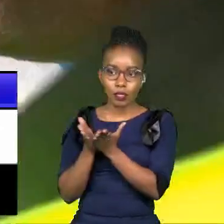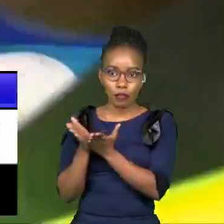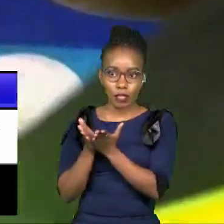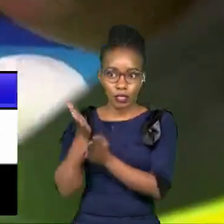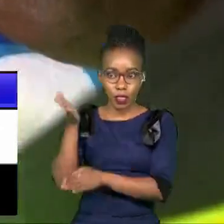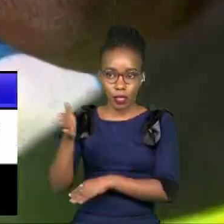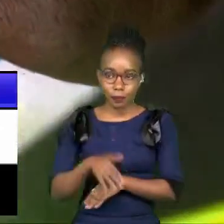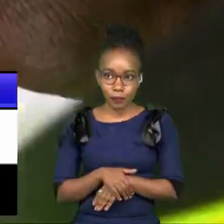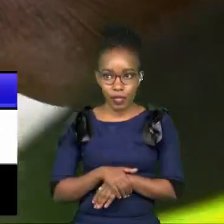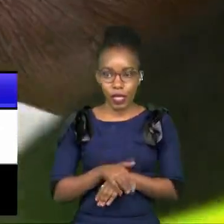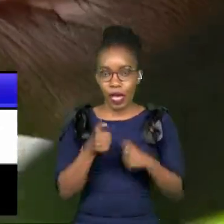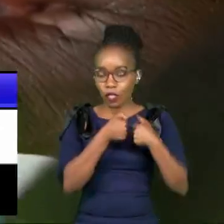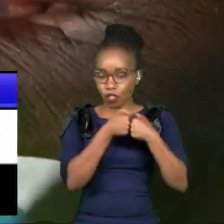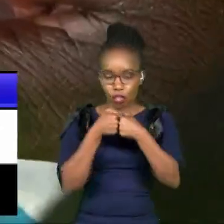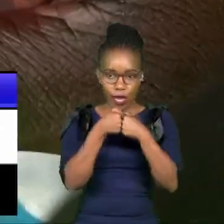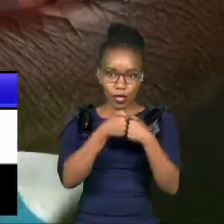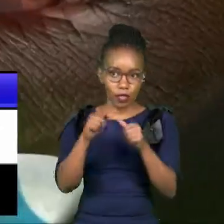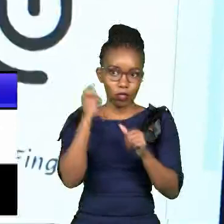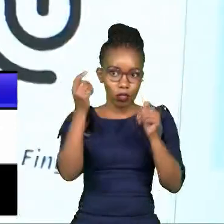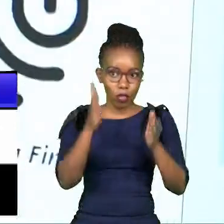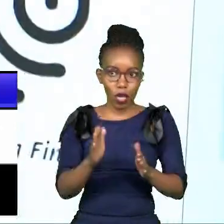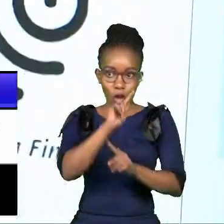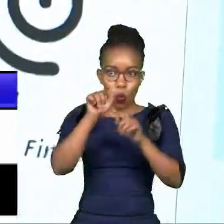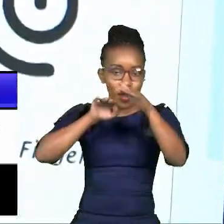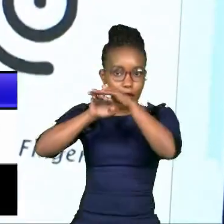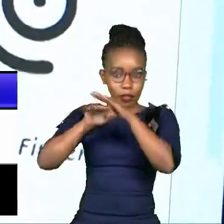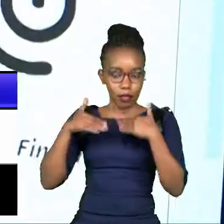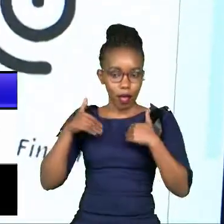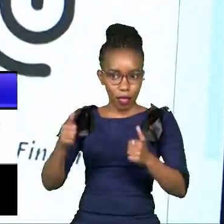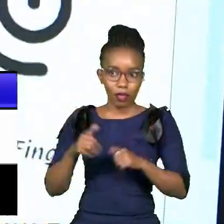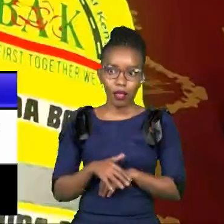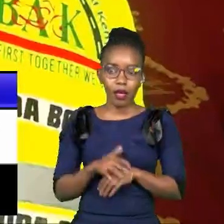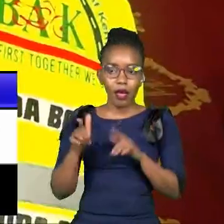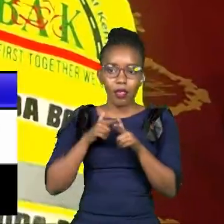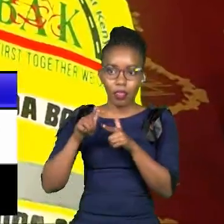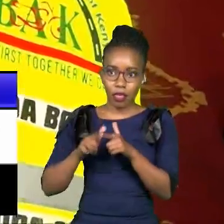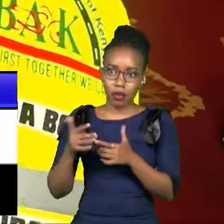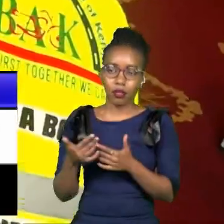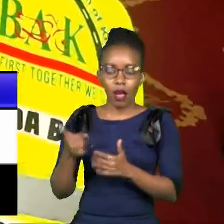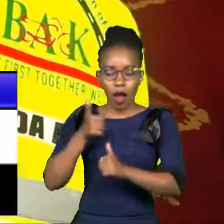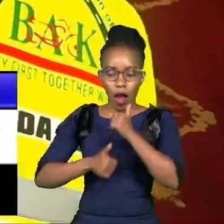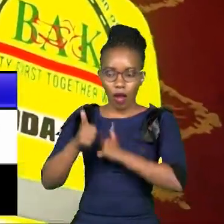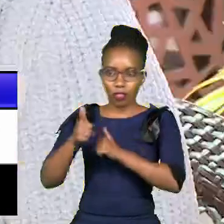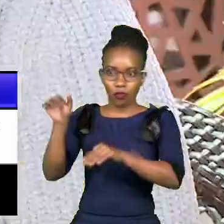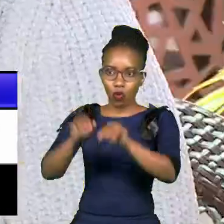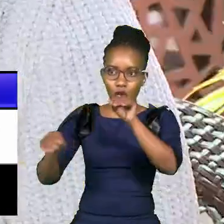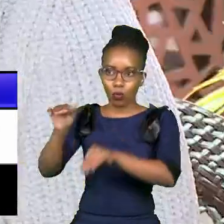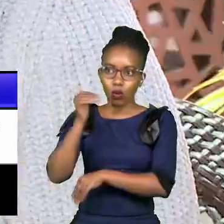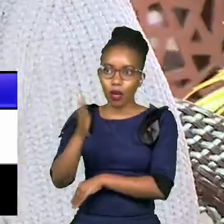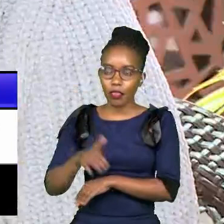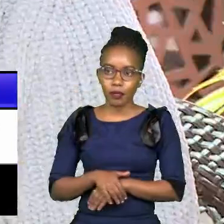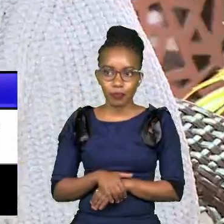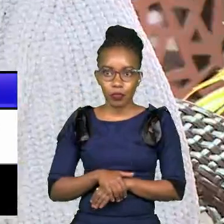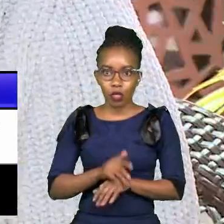there. Challenges faced by Kenyans when accessing health services are prompting the slow response in actively contributing. When you have